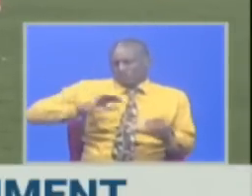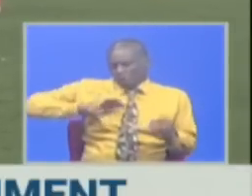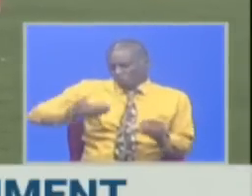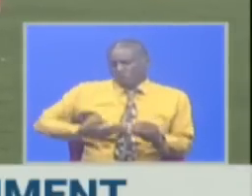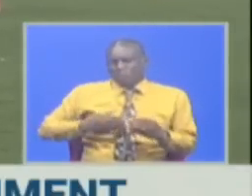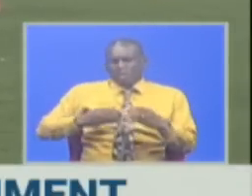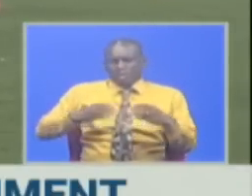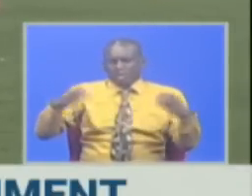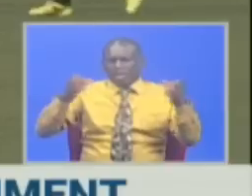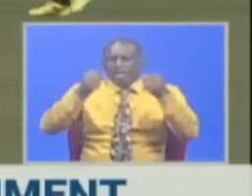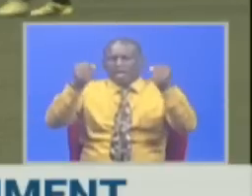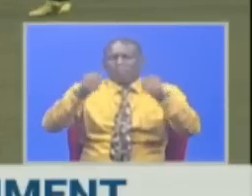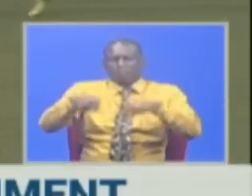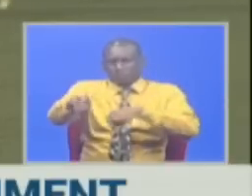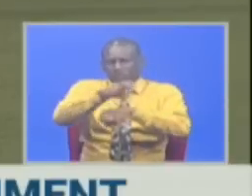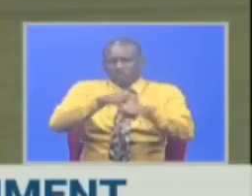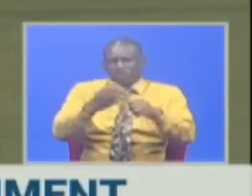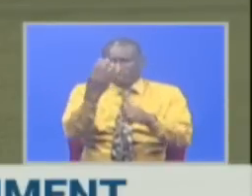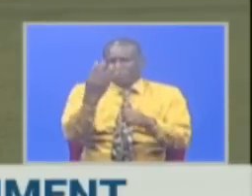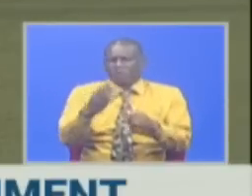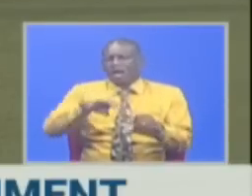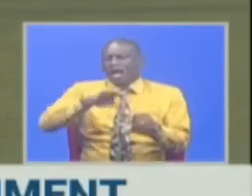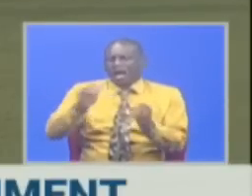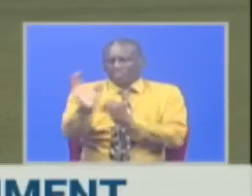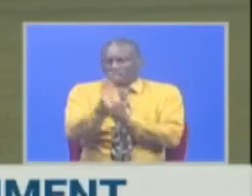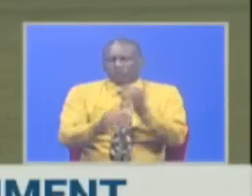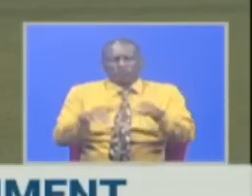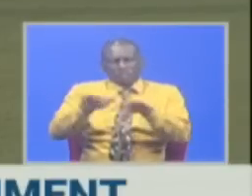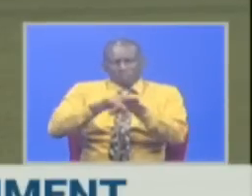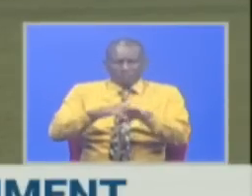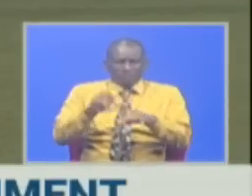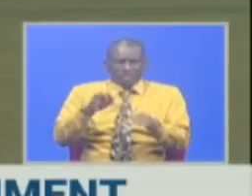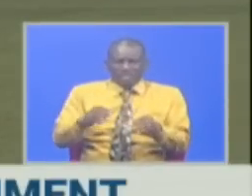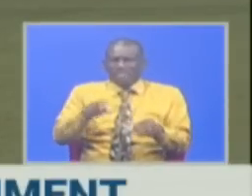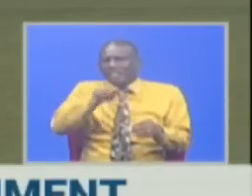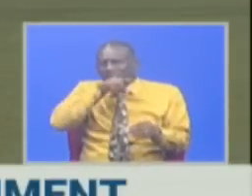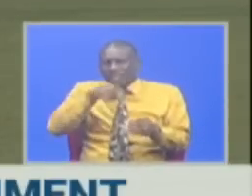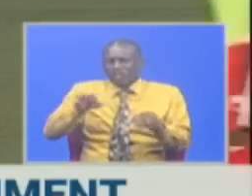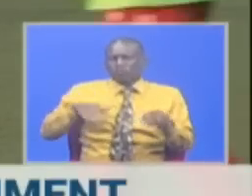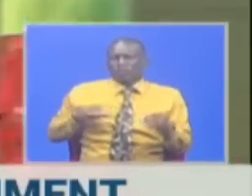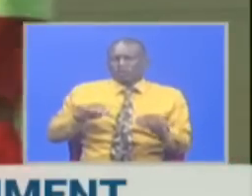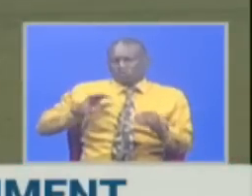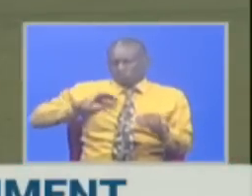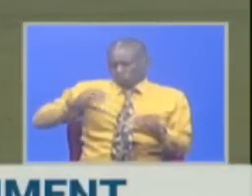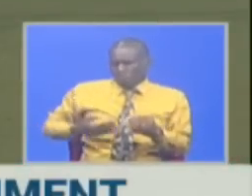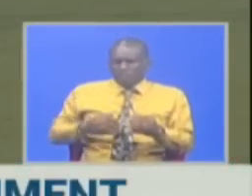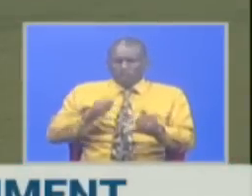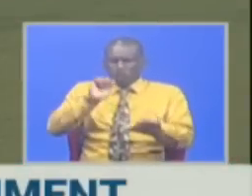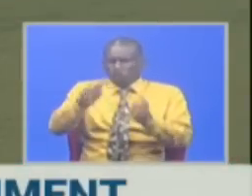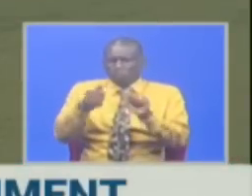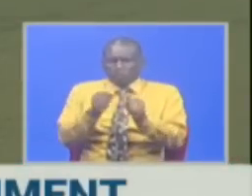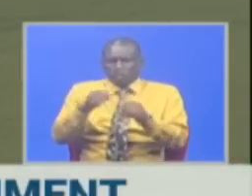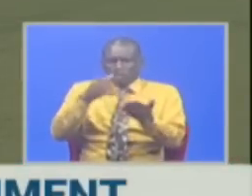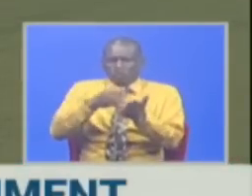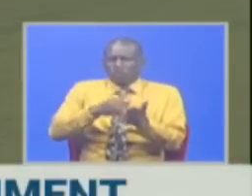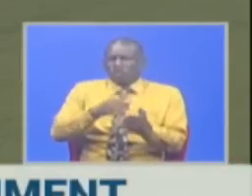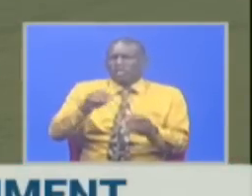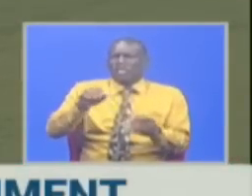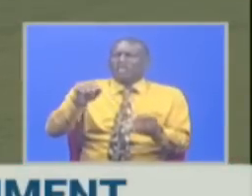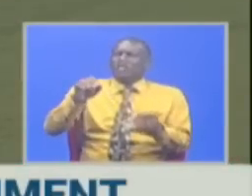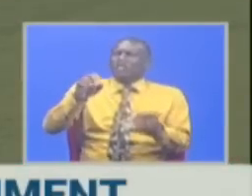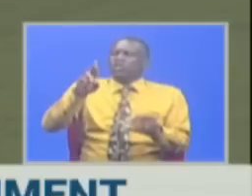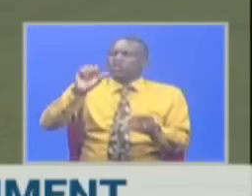qualifiers in April. Other countries which will participate in the Turkish Women Tournament include Hungary, Venezuela, Hong Kong,